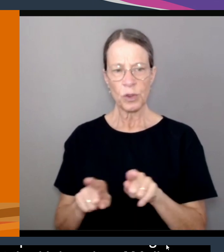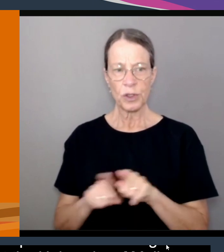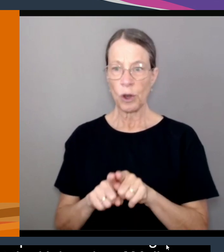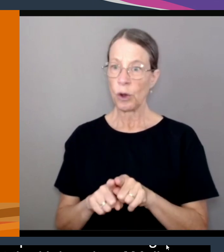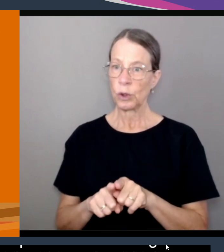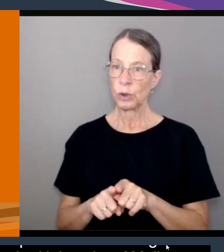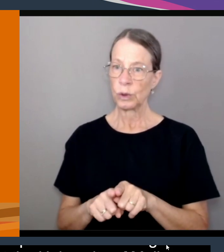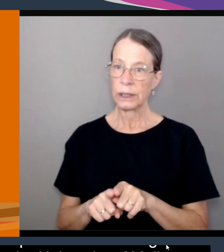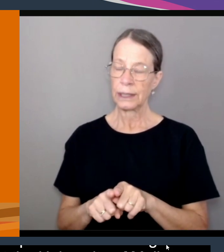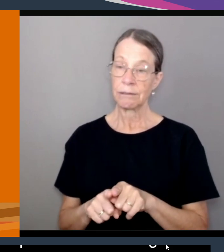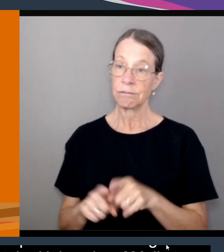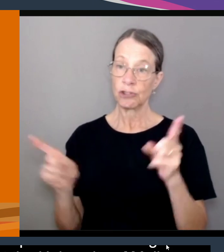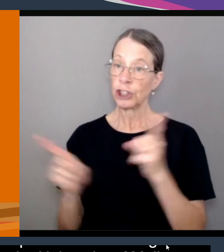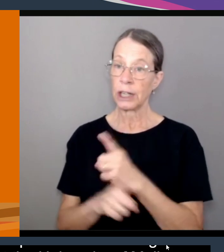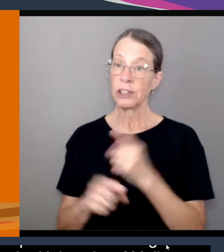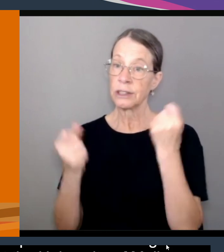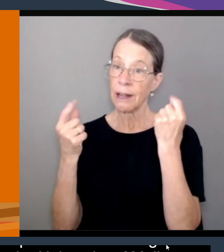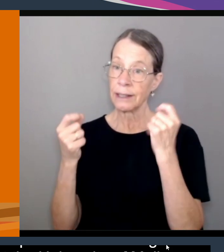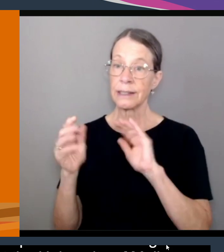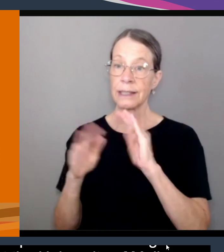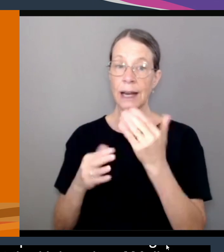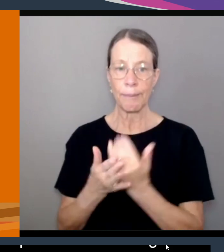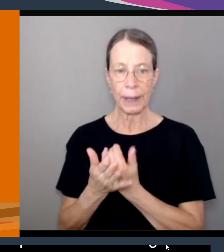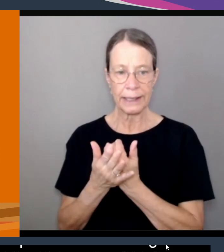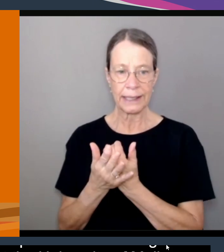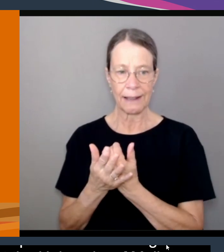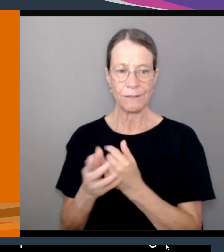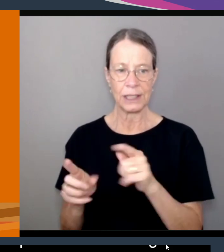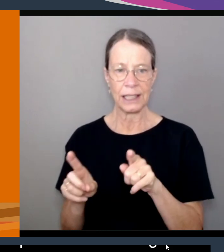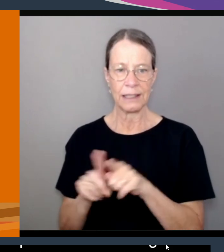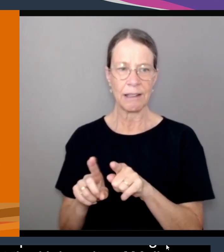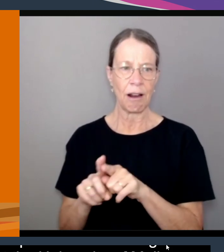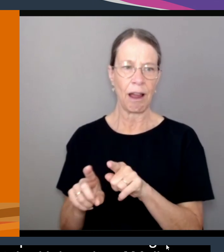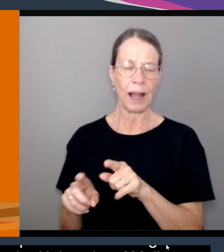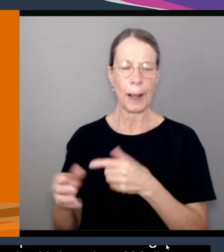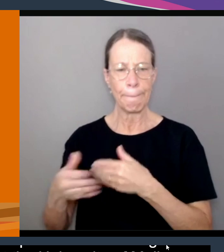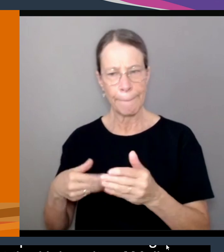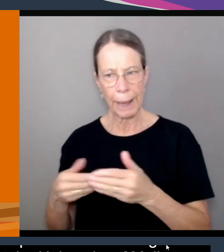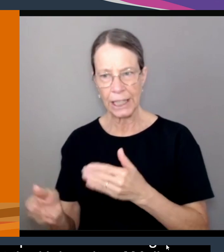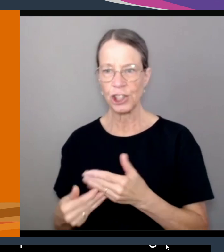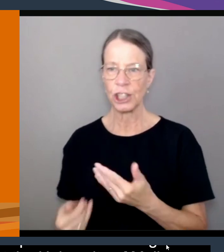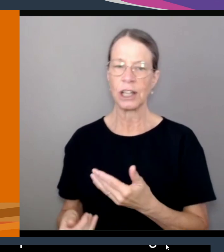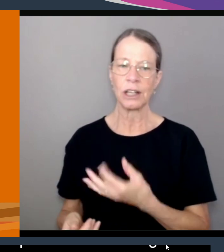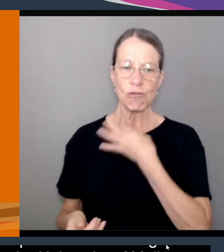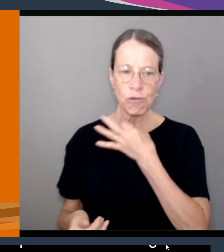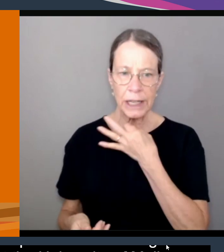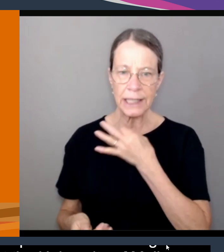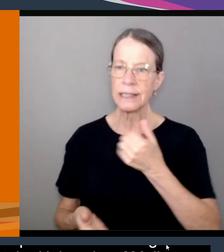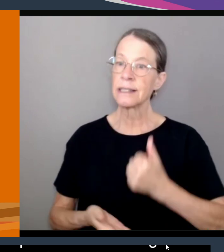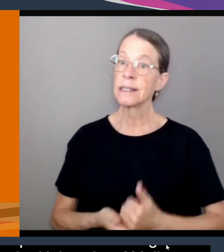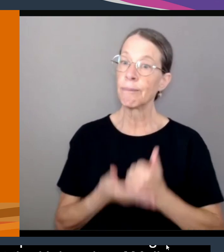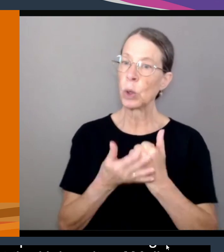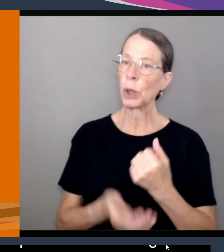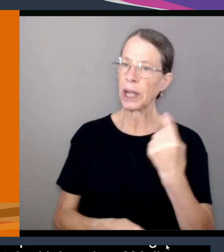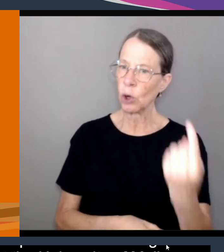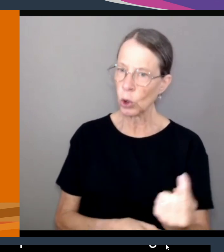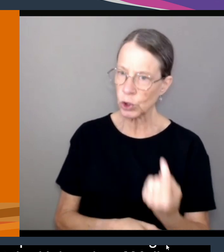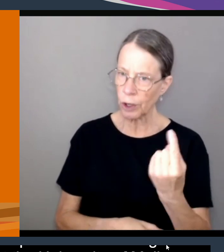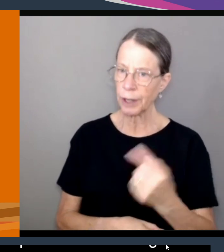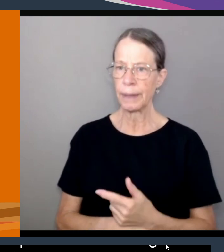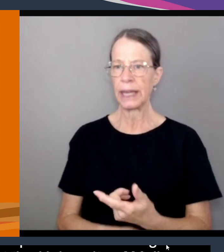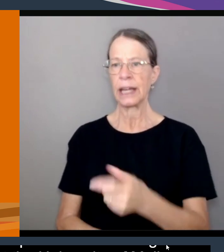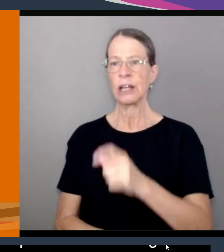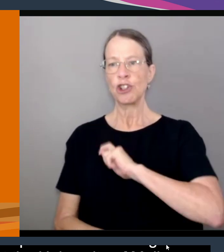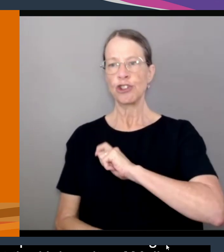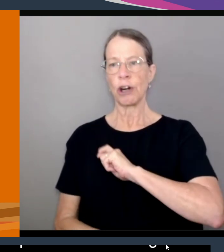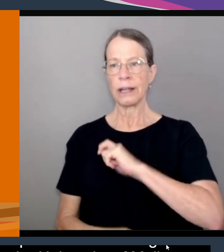from managing risk in research to supporting autonomy and trust in the broader sort of research space. For